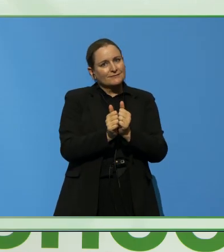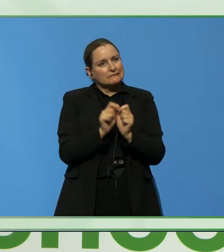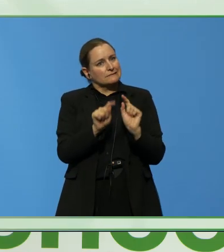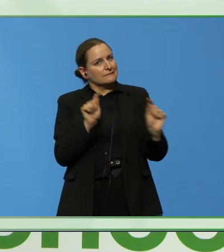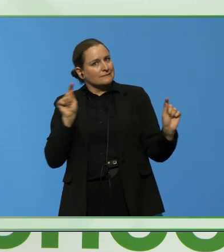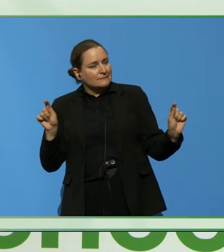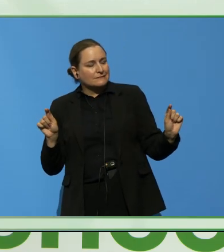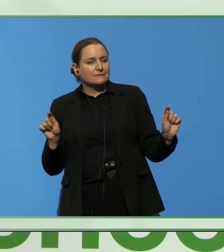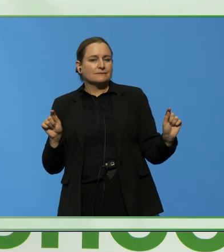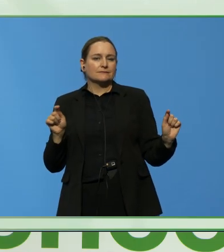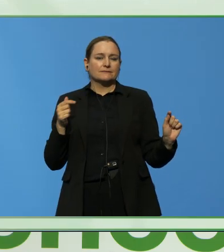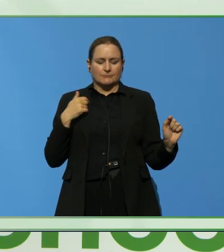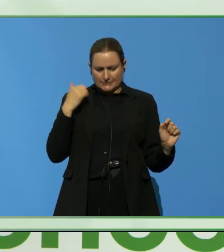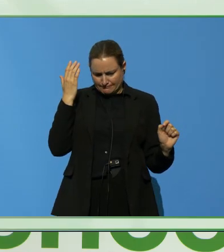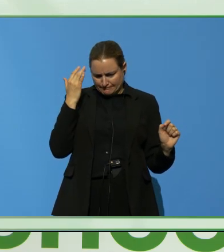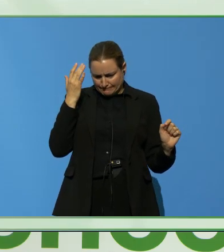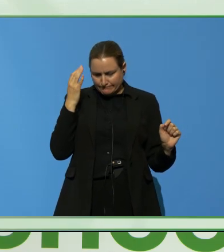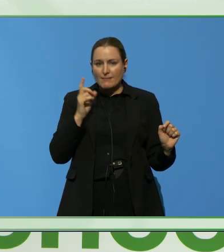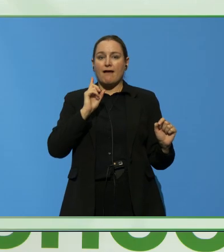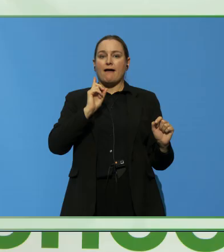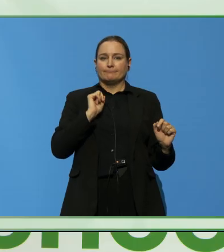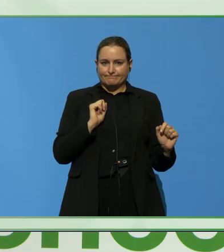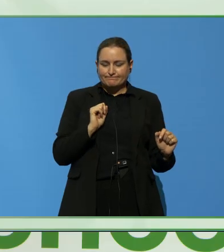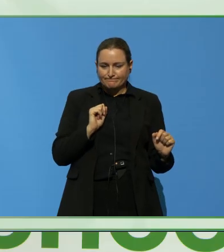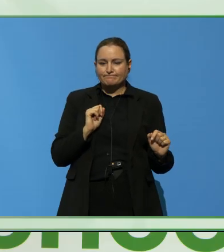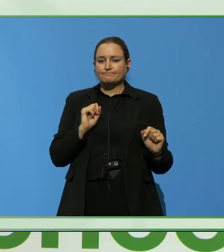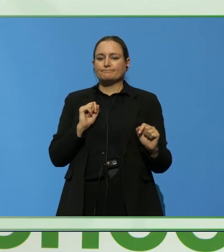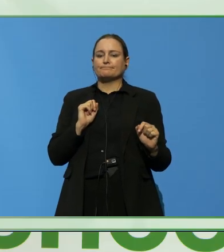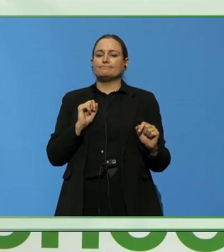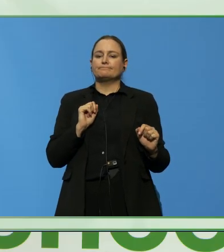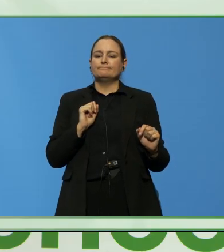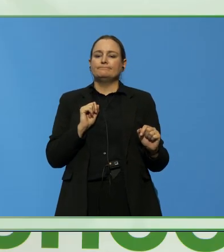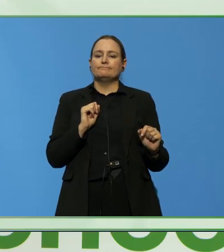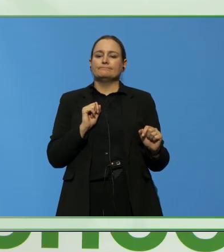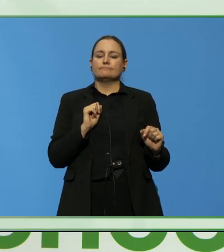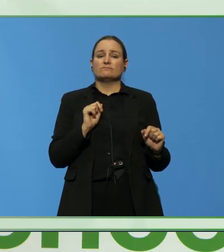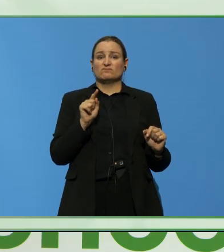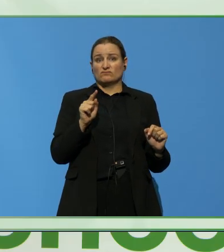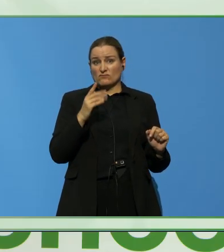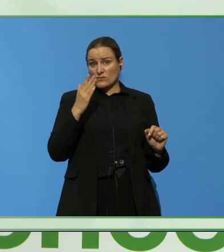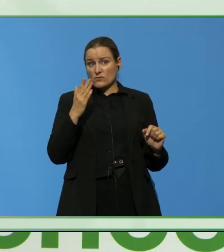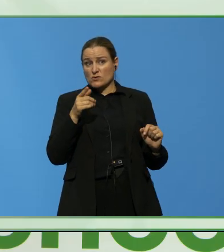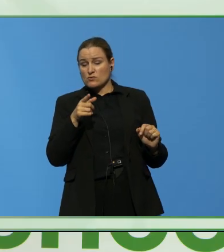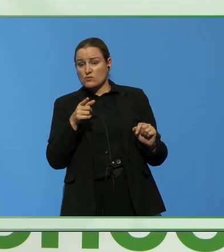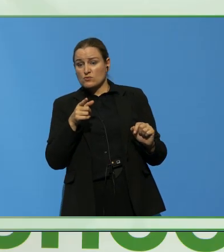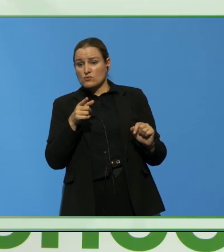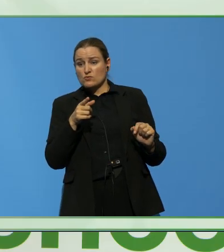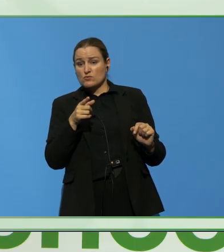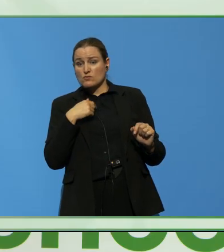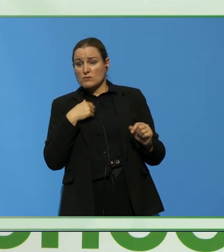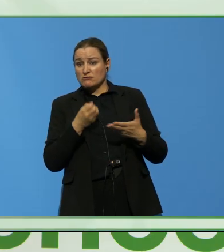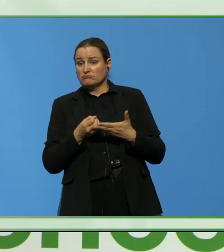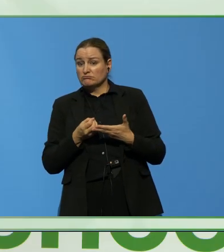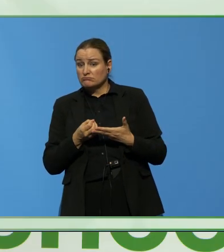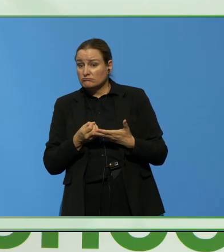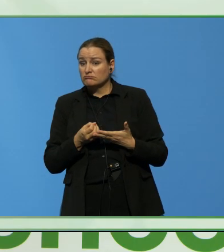is linked to self-regulatory bodies. Now, those who are not familiar with what those bodies are, so, and I'm